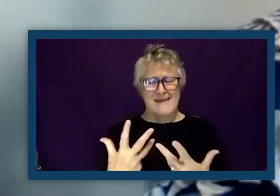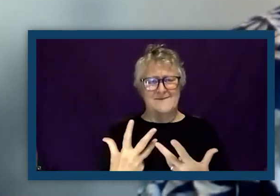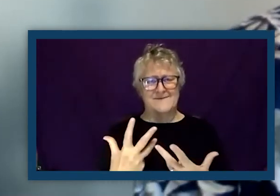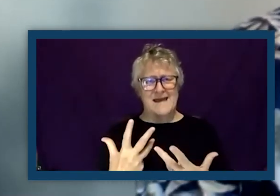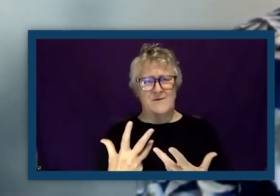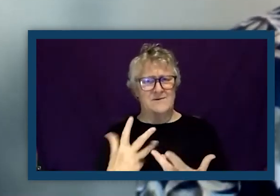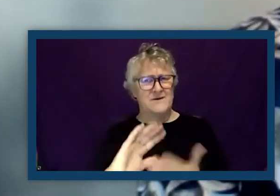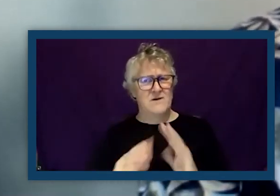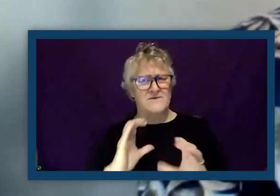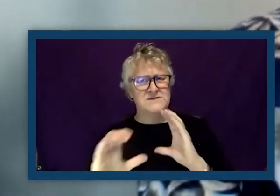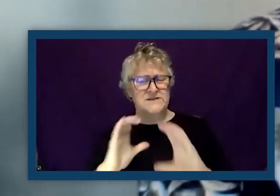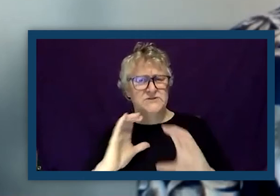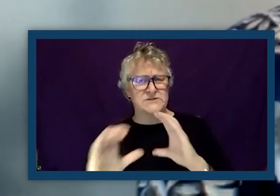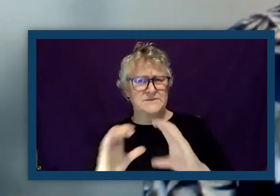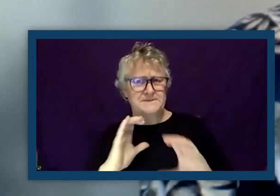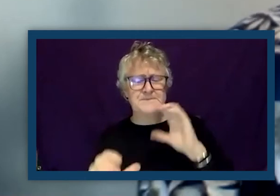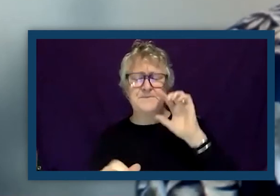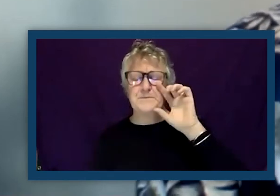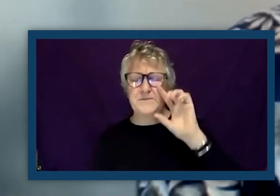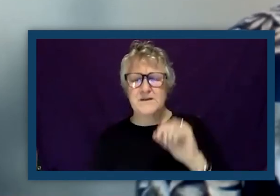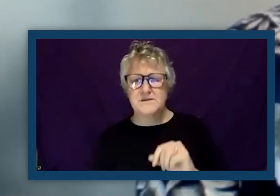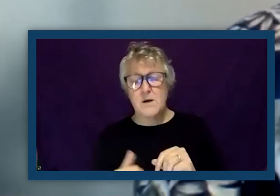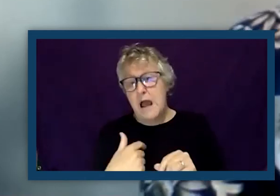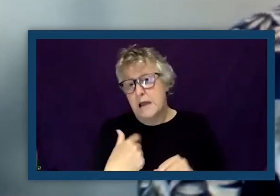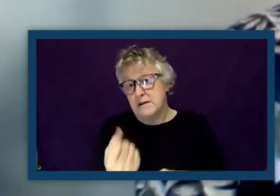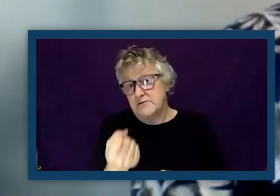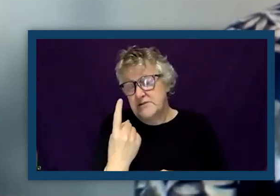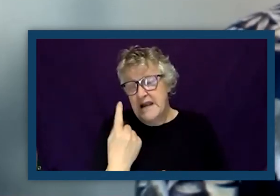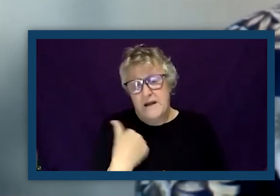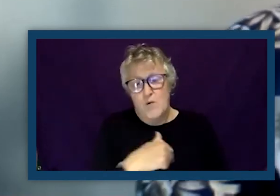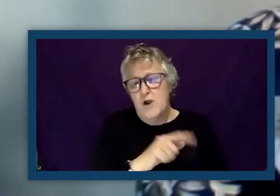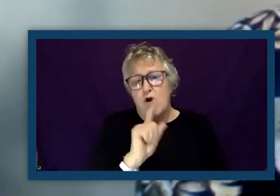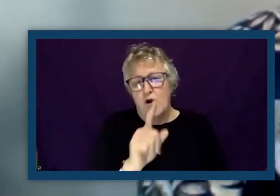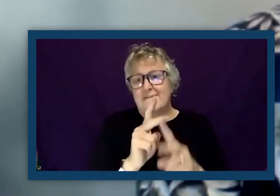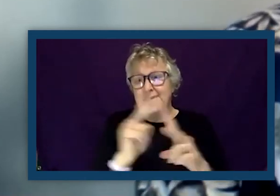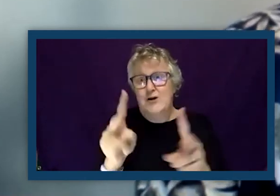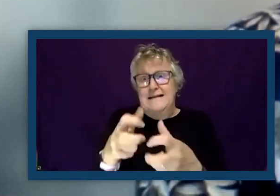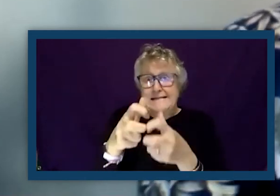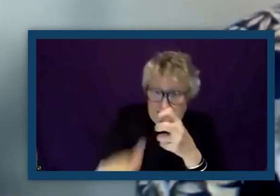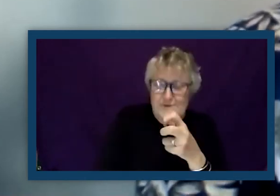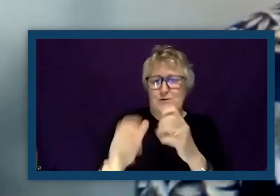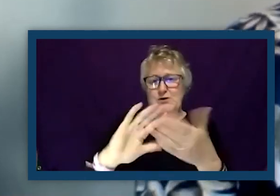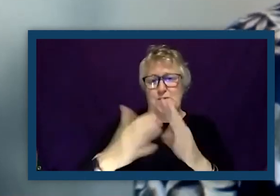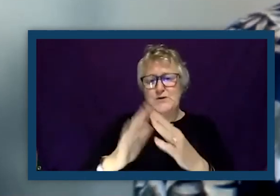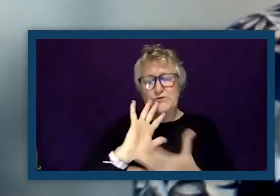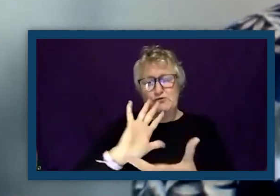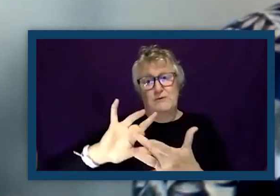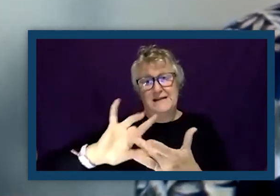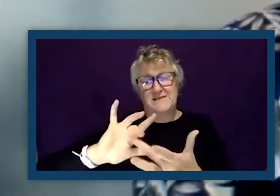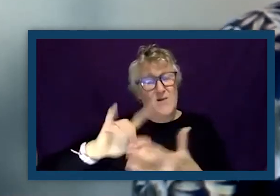the last ones invited to the table, which I understand we are a difficult community to reach. So there isn't